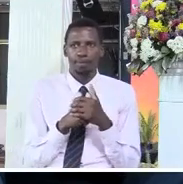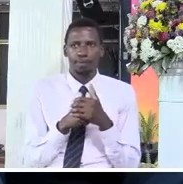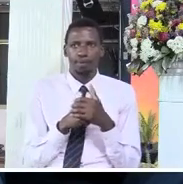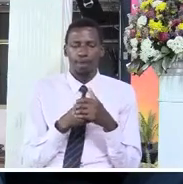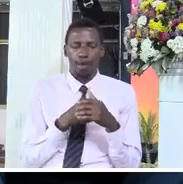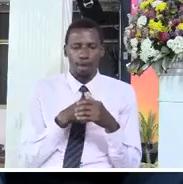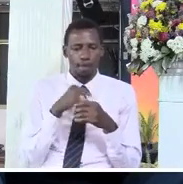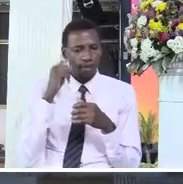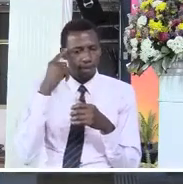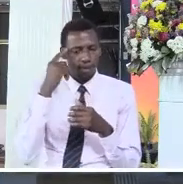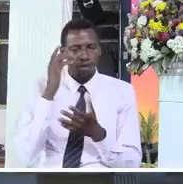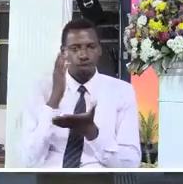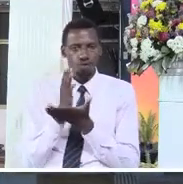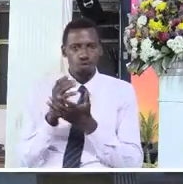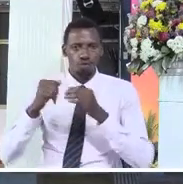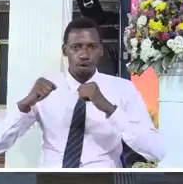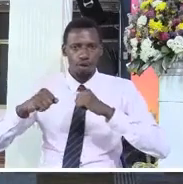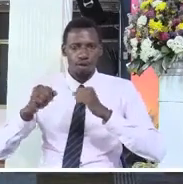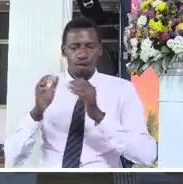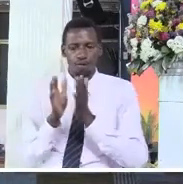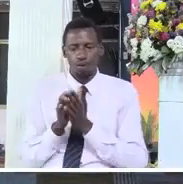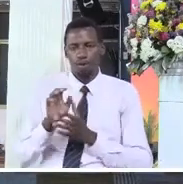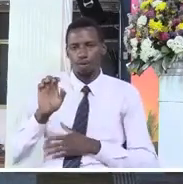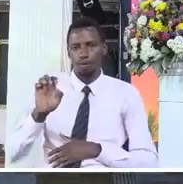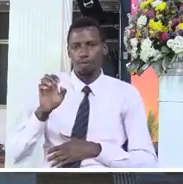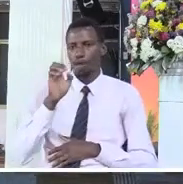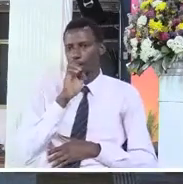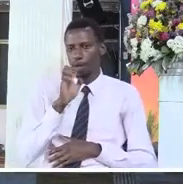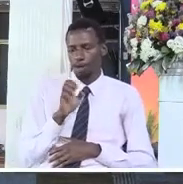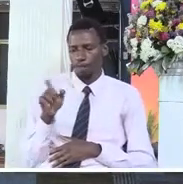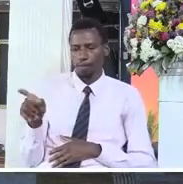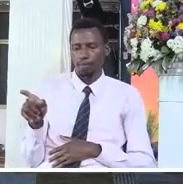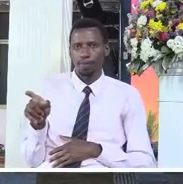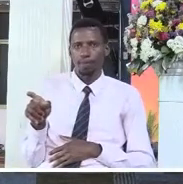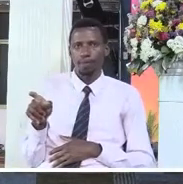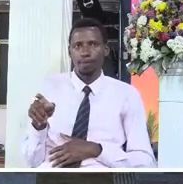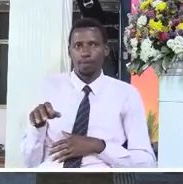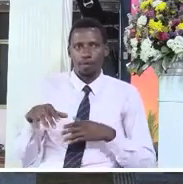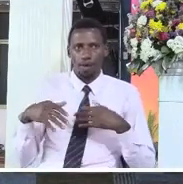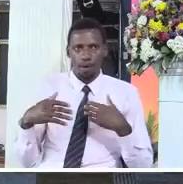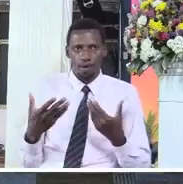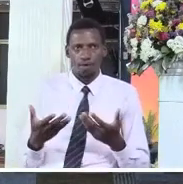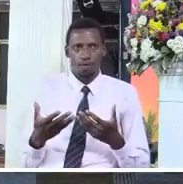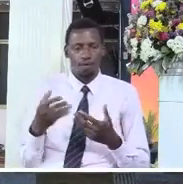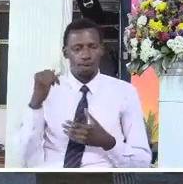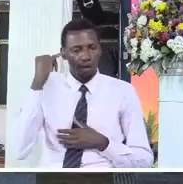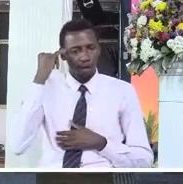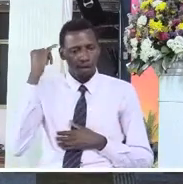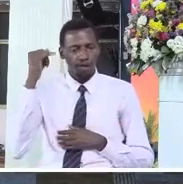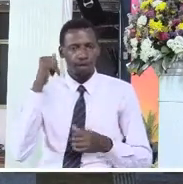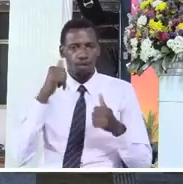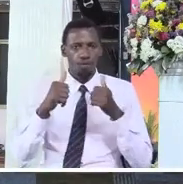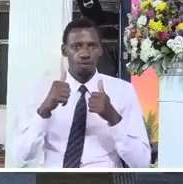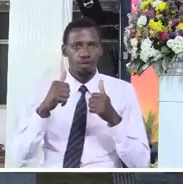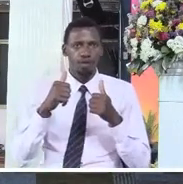I think I really agree with Elder. In as far as the idea that I had for campus church,